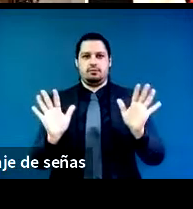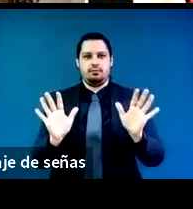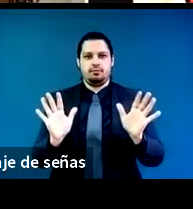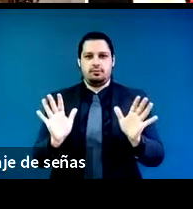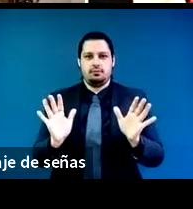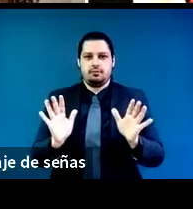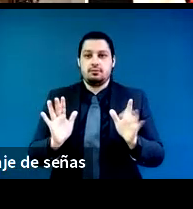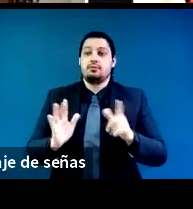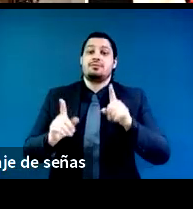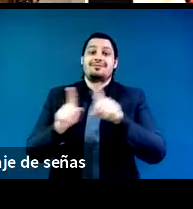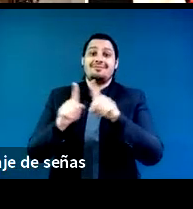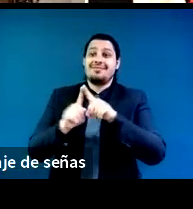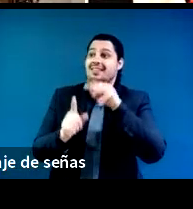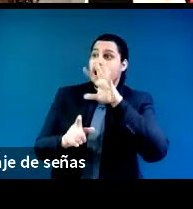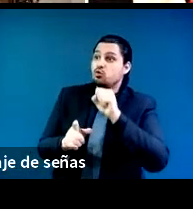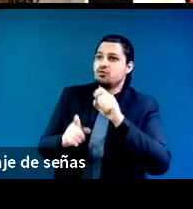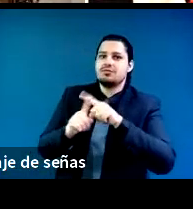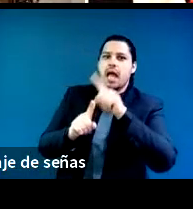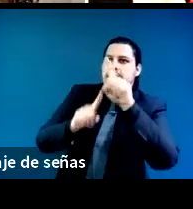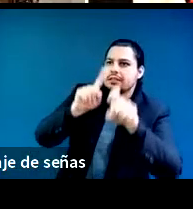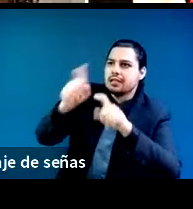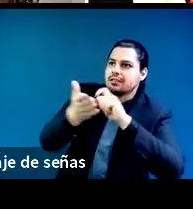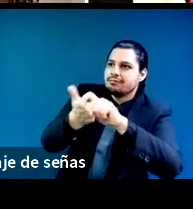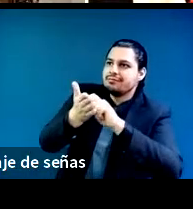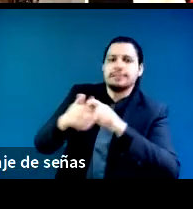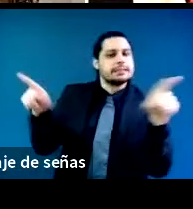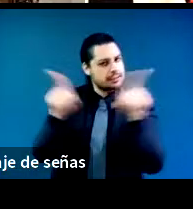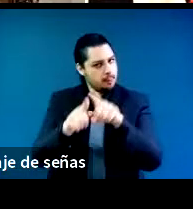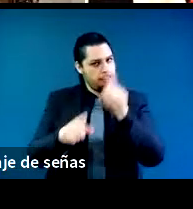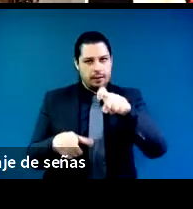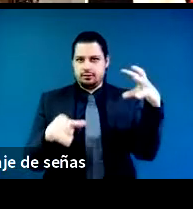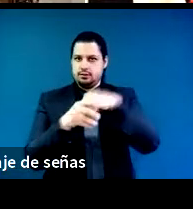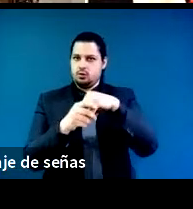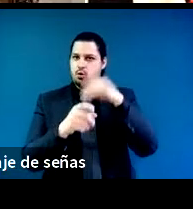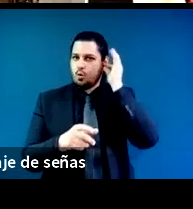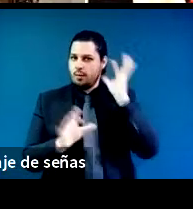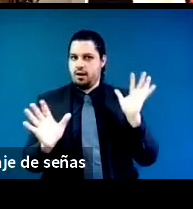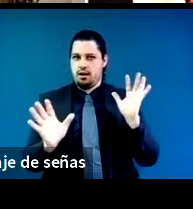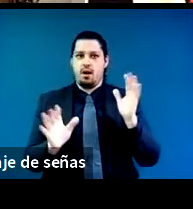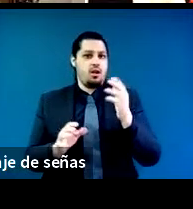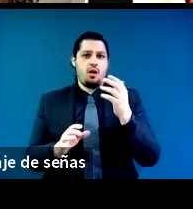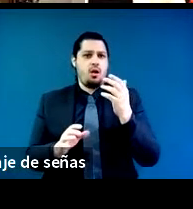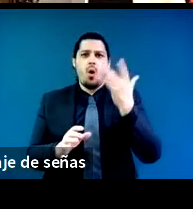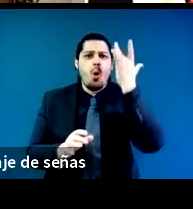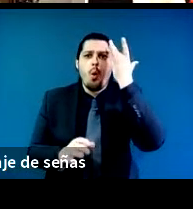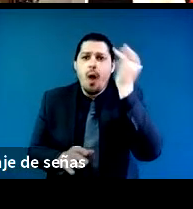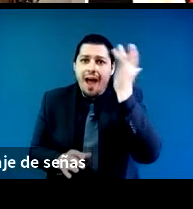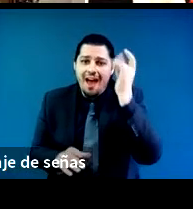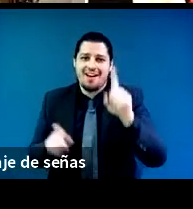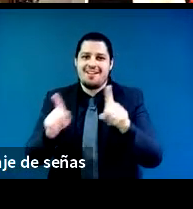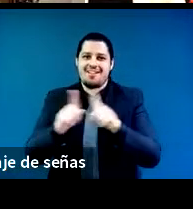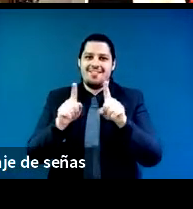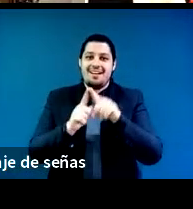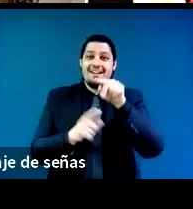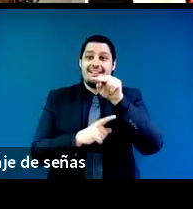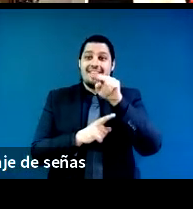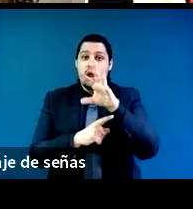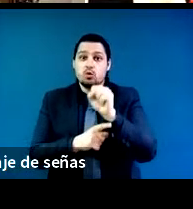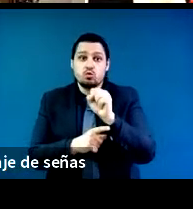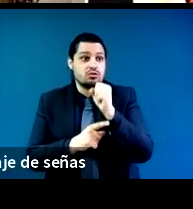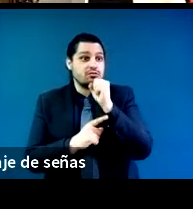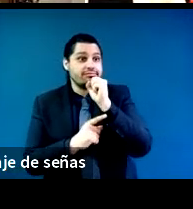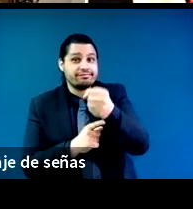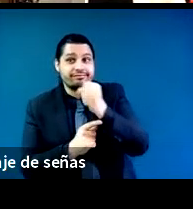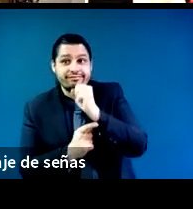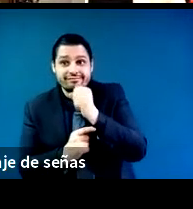media have to be all male dominant and want to leave out the voice of the women. So for me, in terms of my experience in context of South Sudan as a human rights activist, I'm